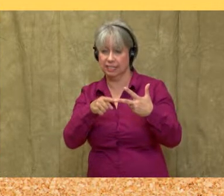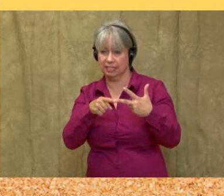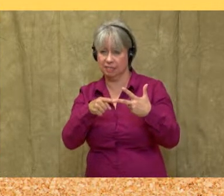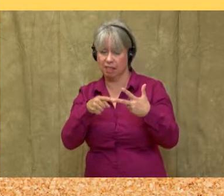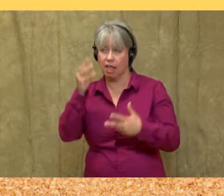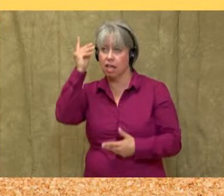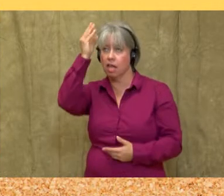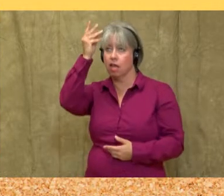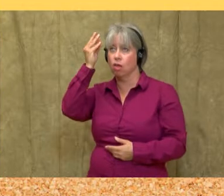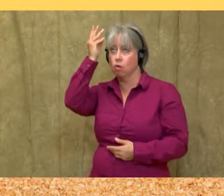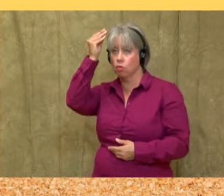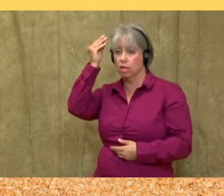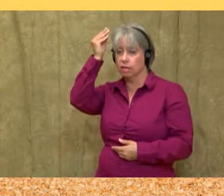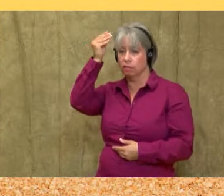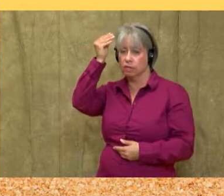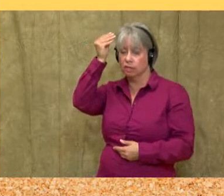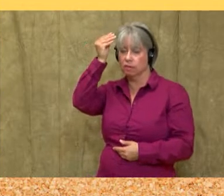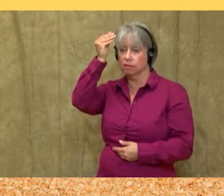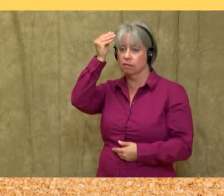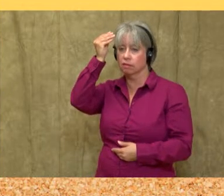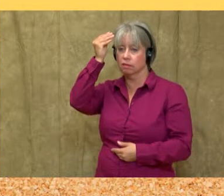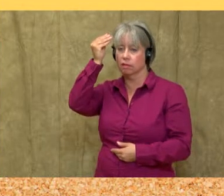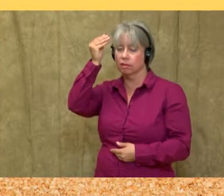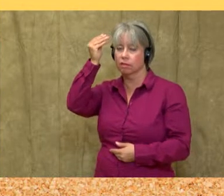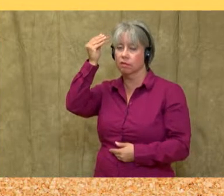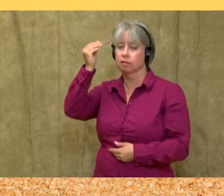think about that and then we'll go over it.